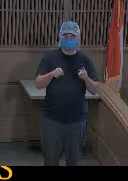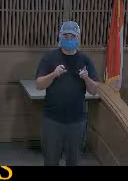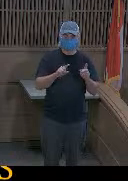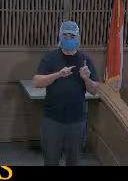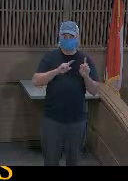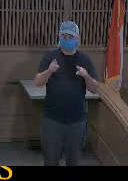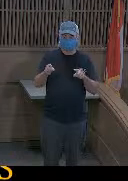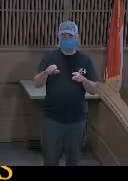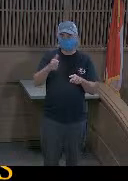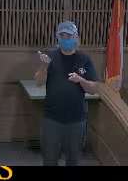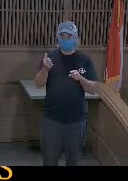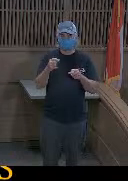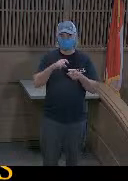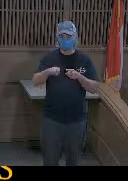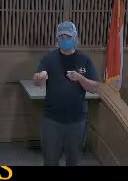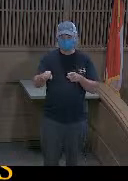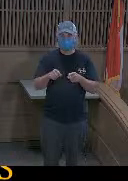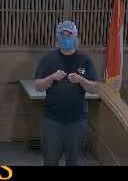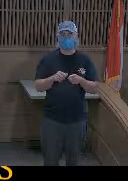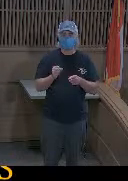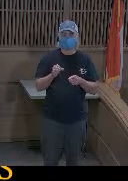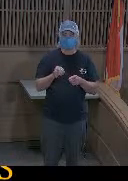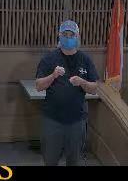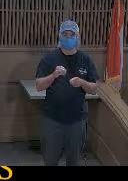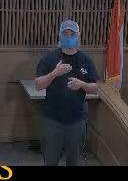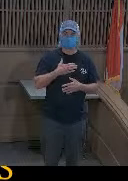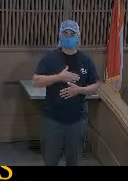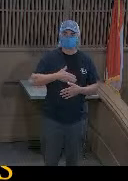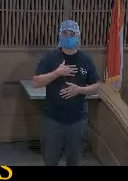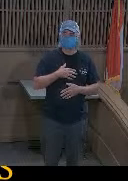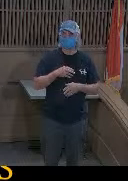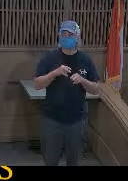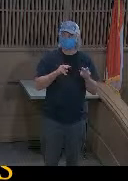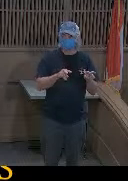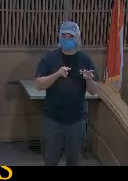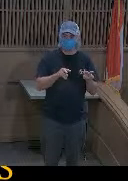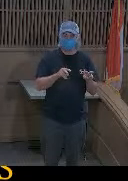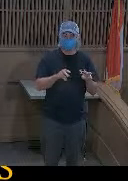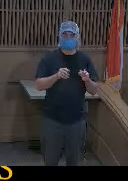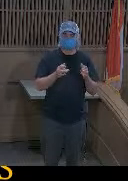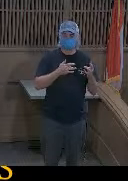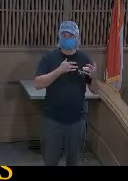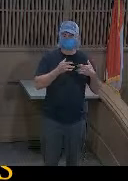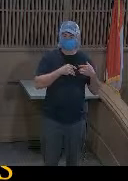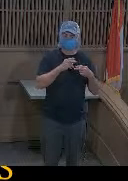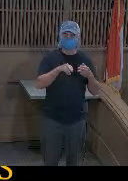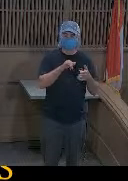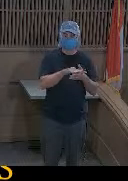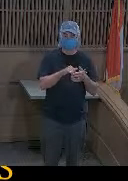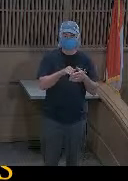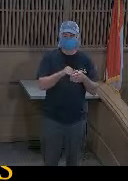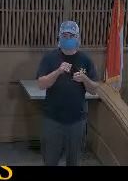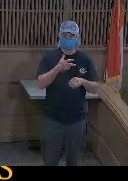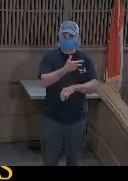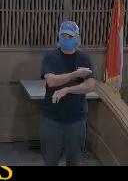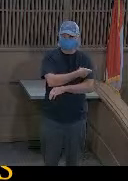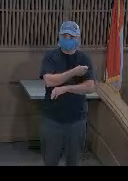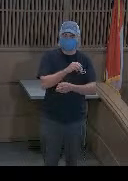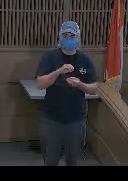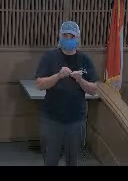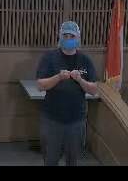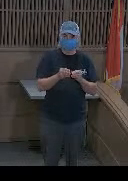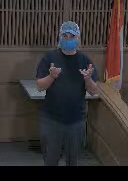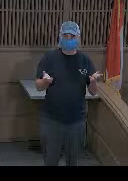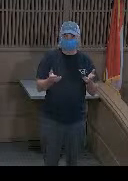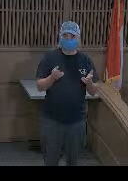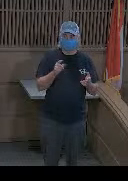they do. So please look and consider the vaccine because the numbers are here. This